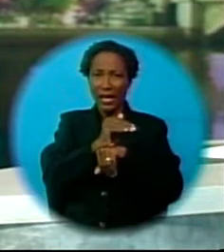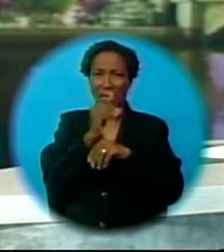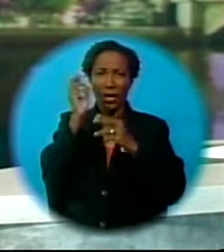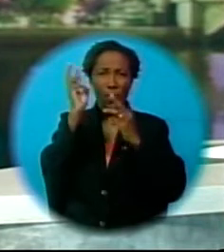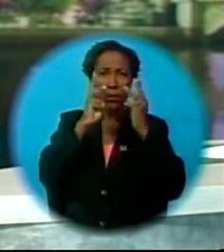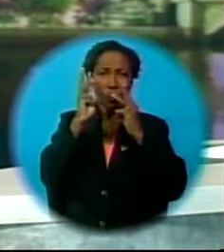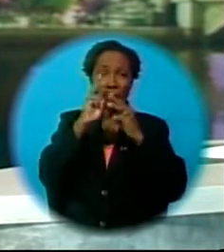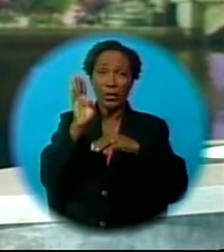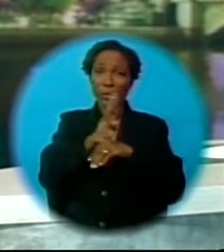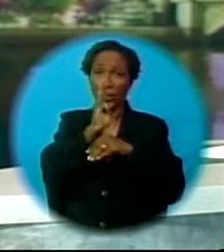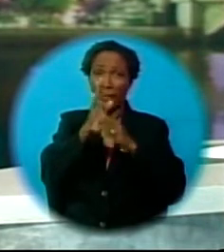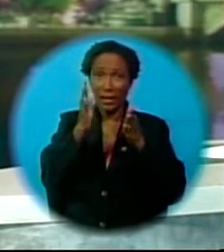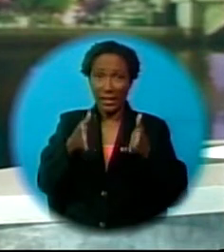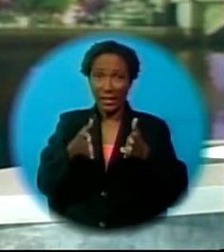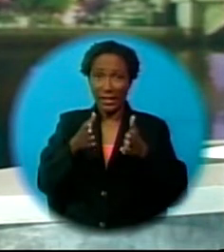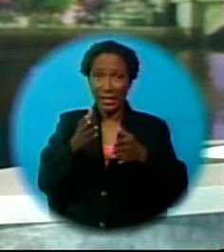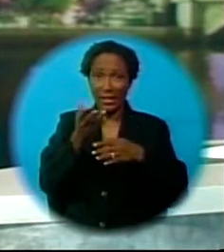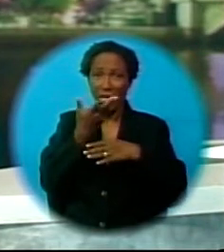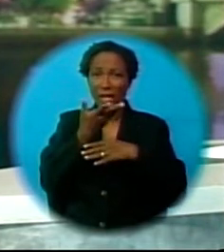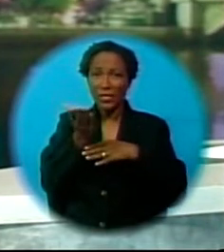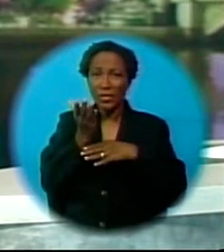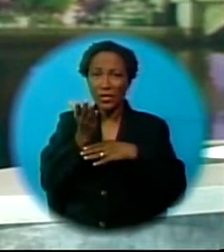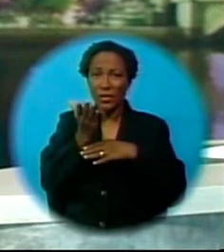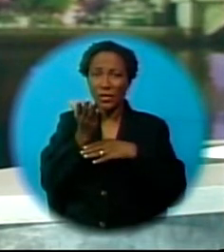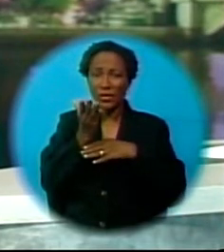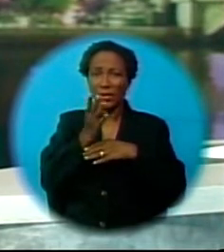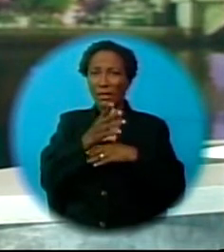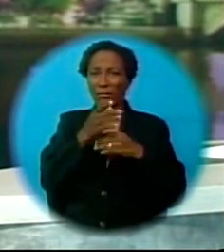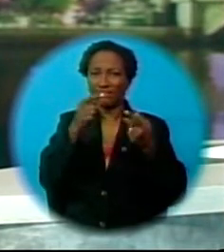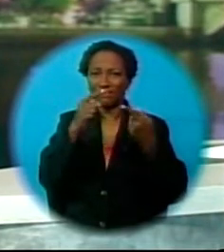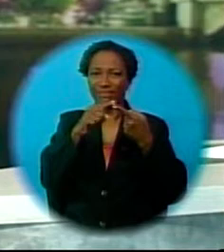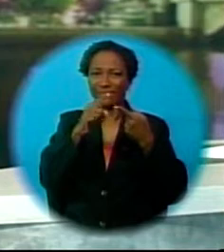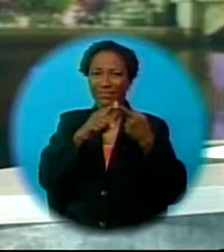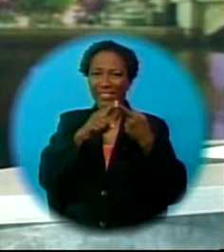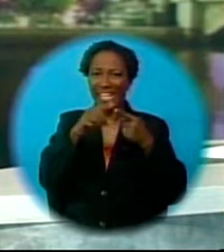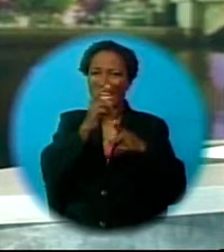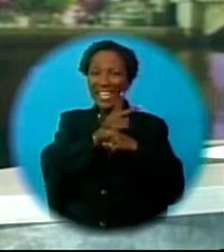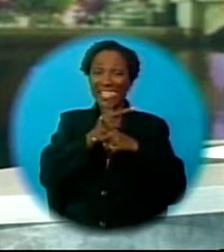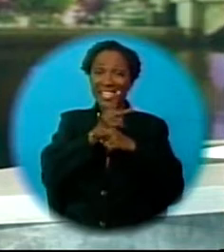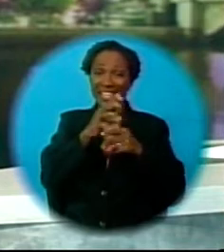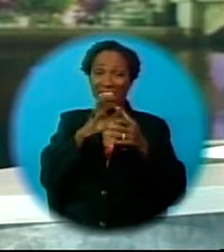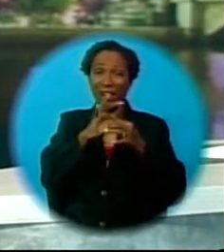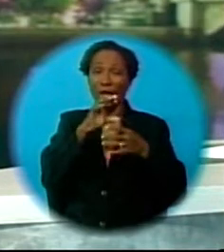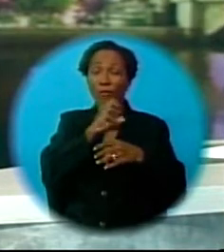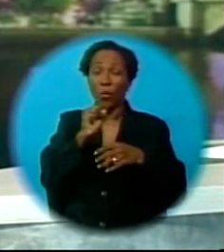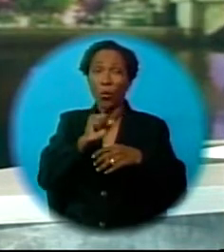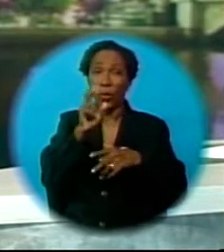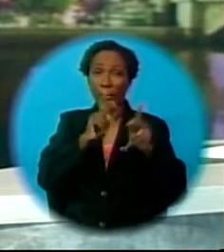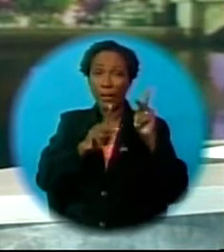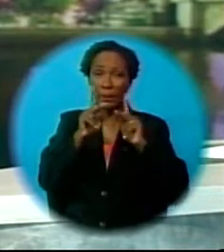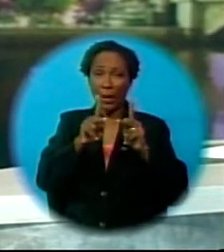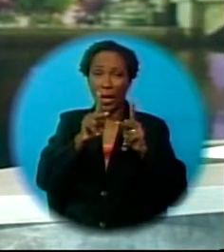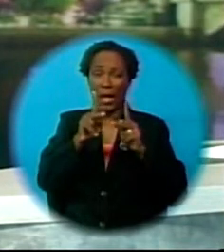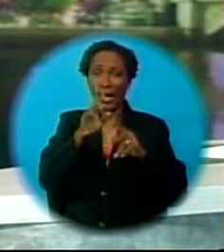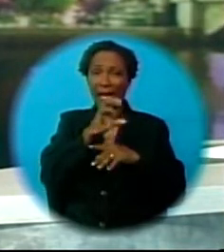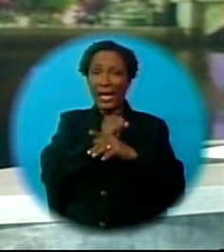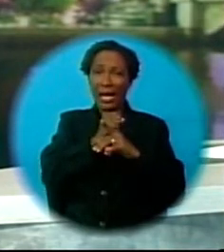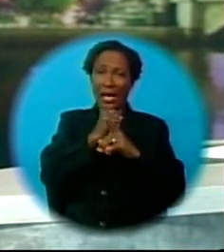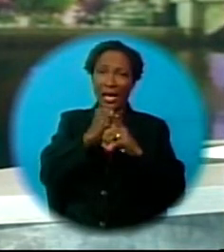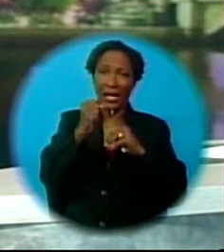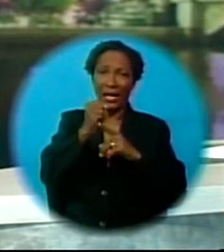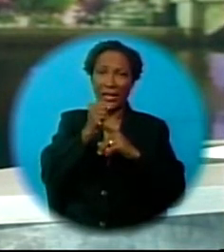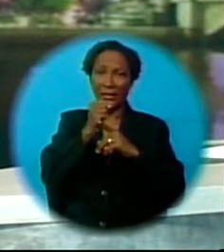to Barbadians. There is worry about the elderly care and the potential for abuse, and perhaps the abuse of the